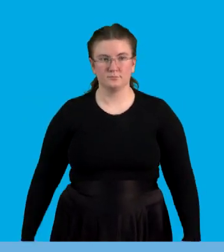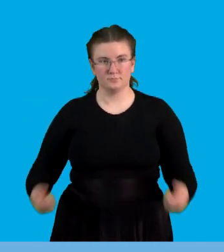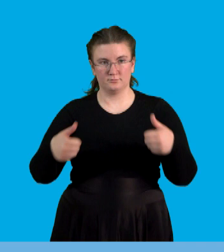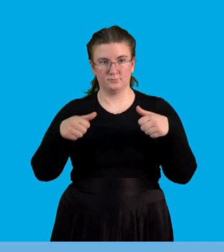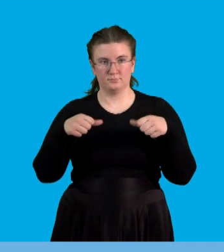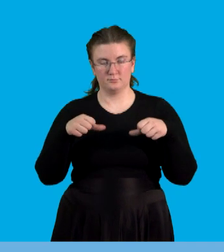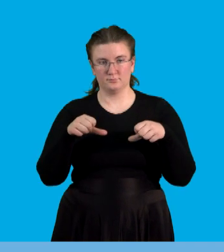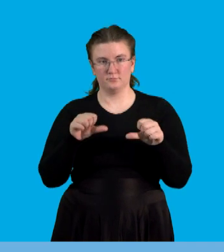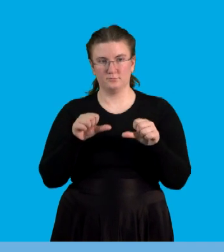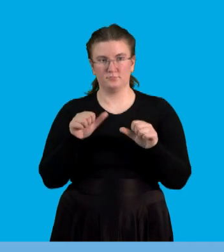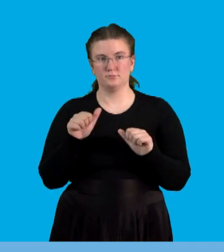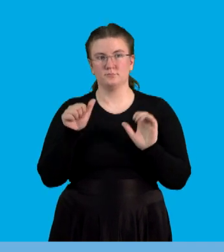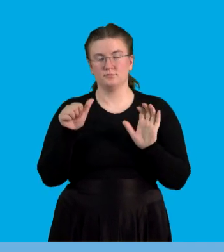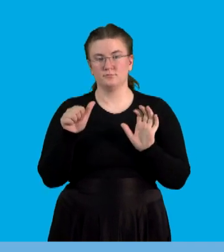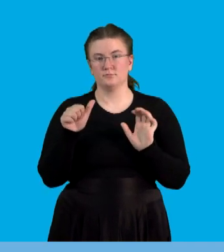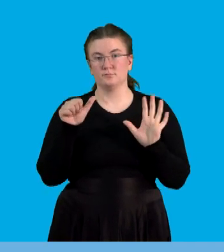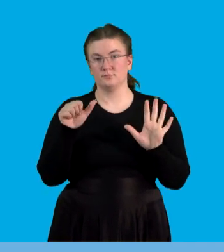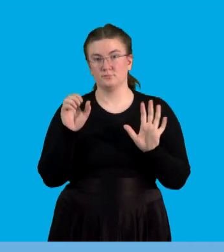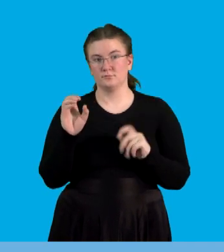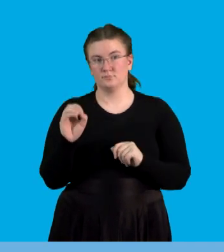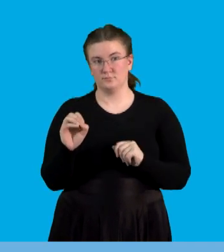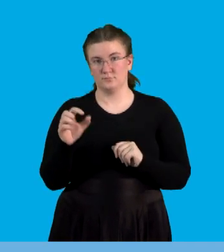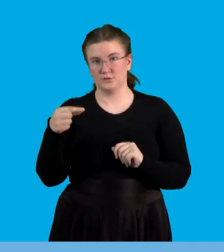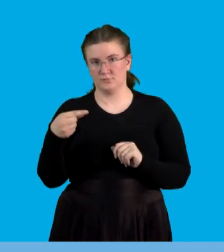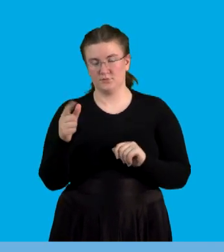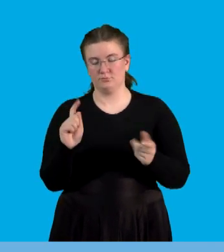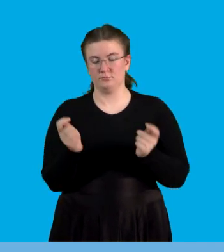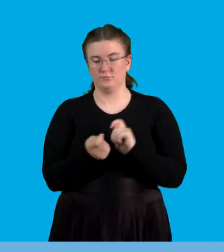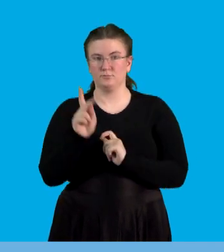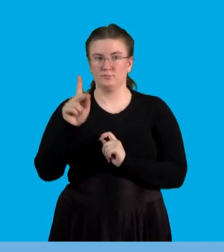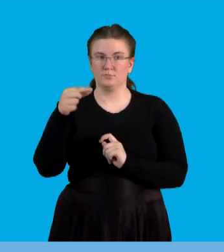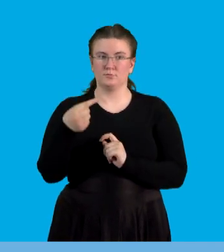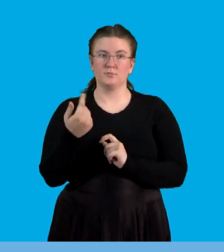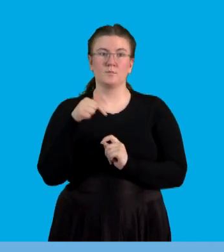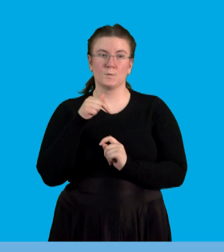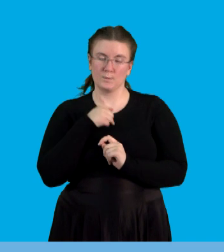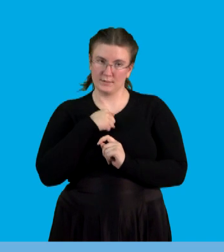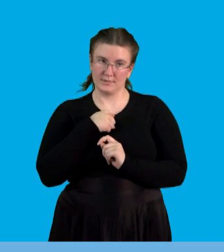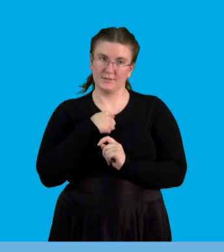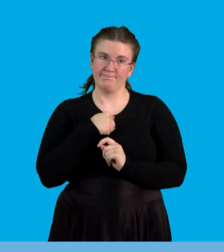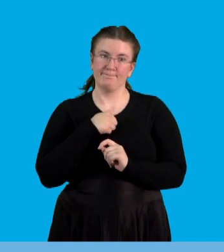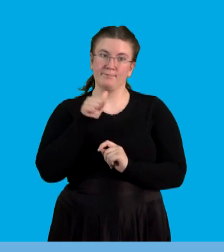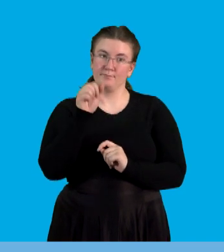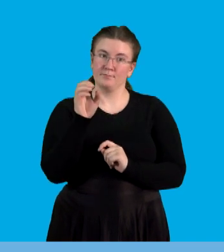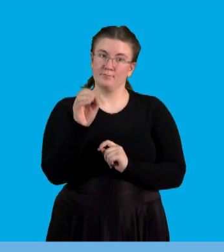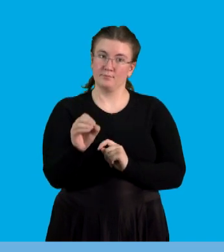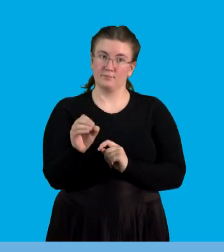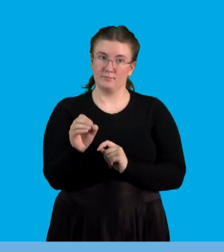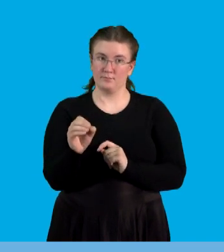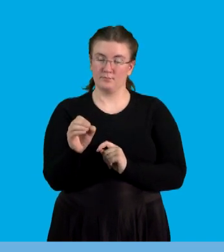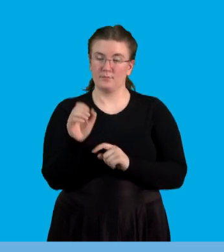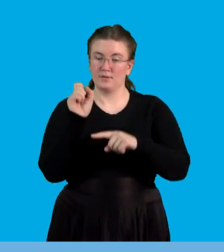Next question, we are supposed to convert again 60 grams into kilograms. Again, we are dividing